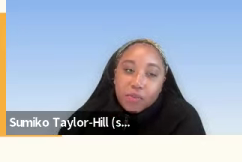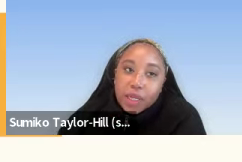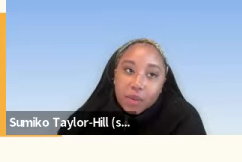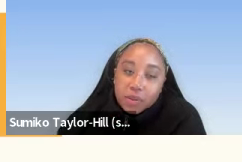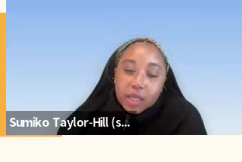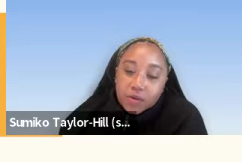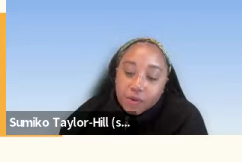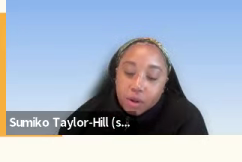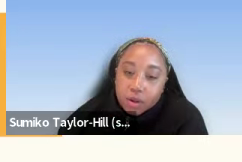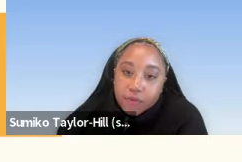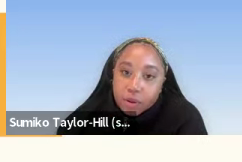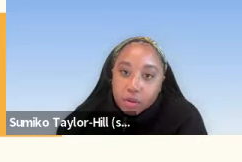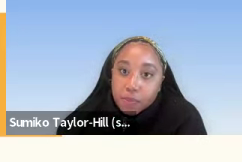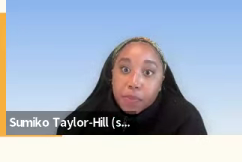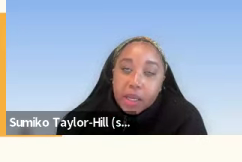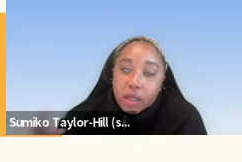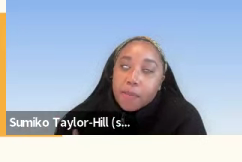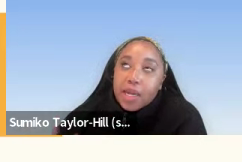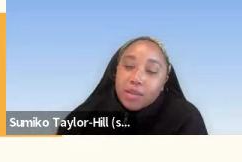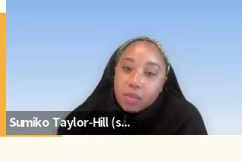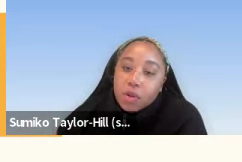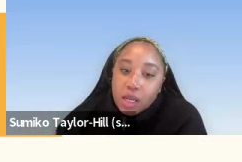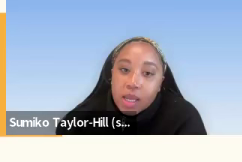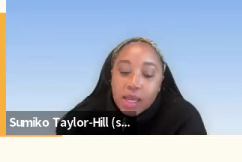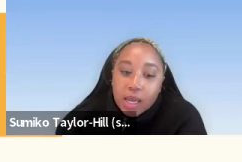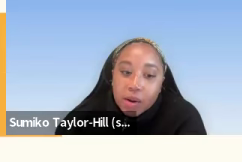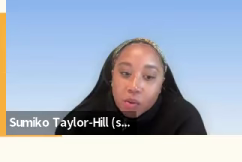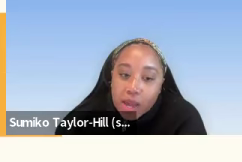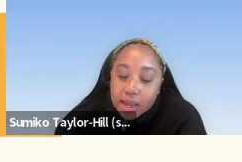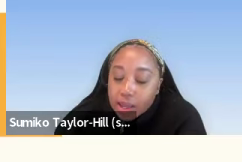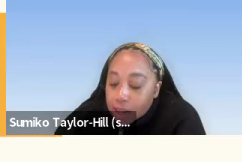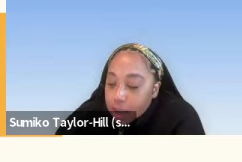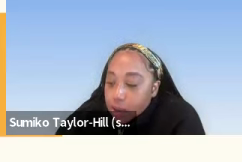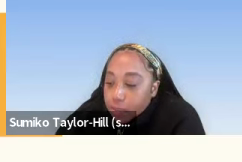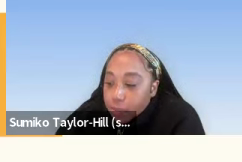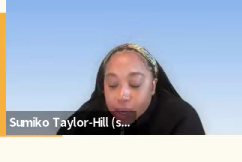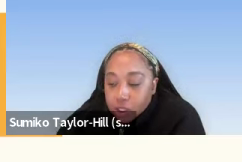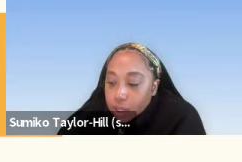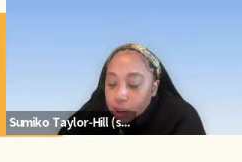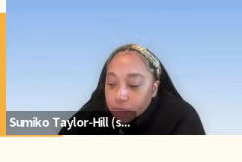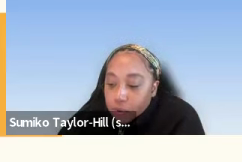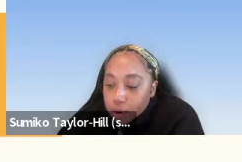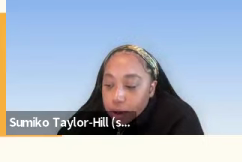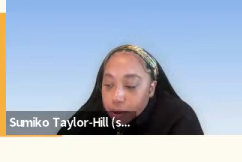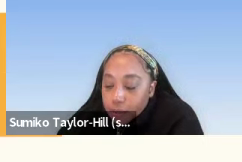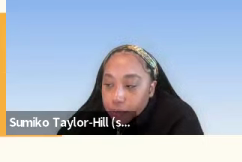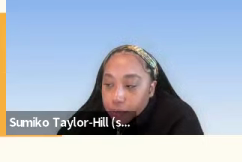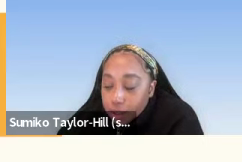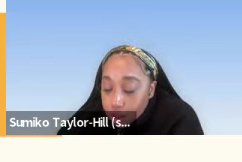said thank you for being here, but thank you for being committed to community in a way, by showing up